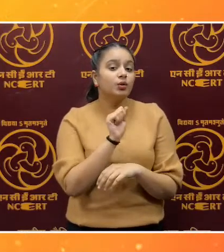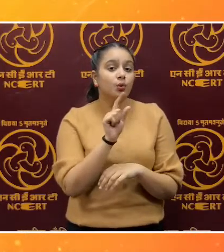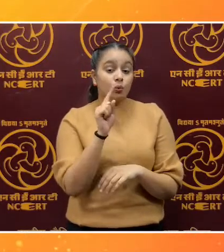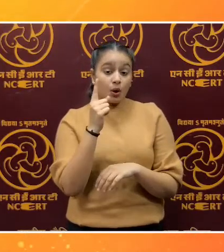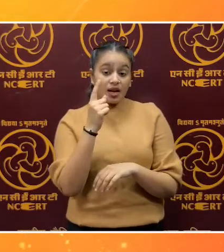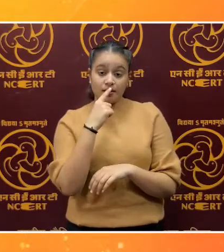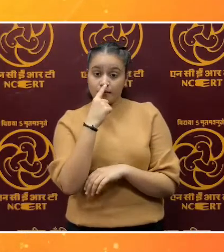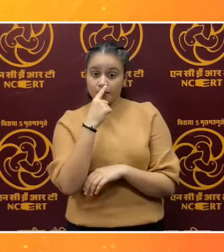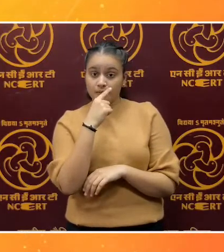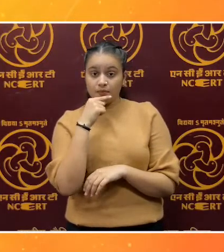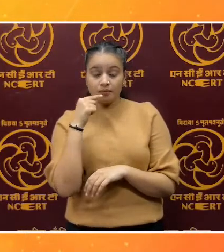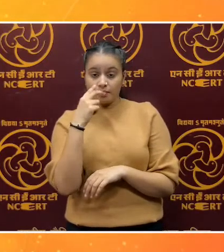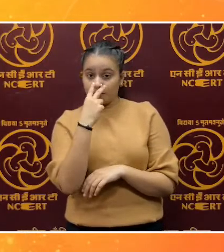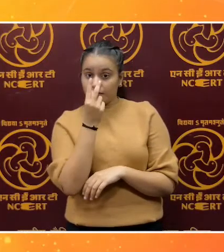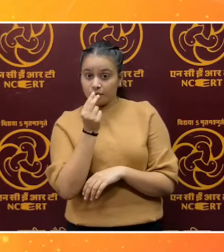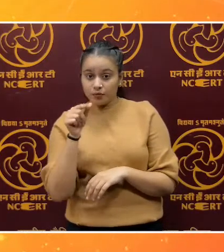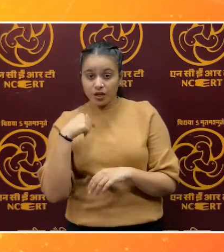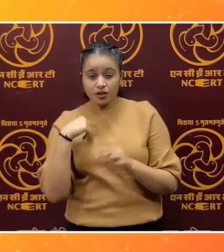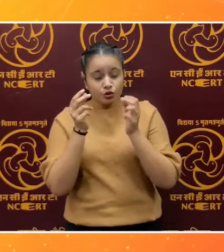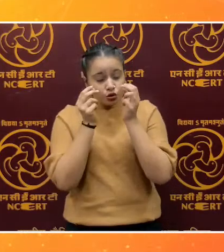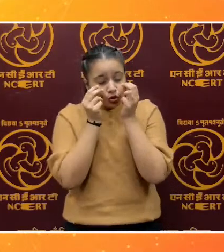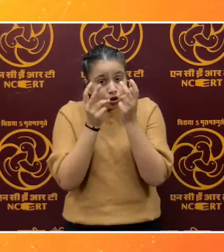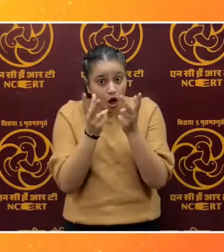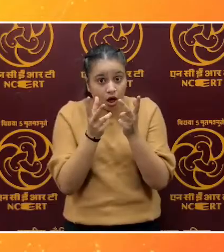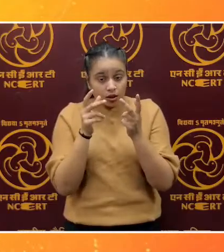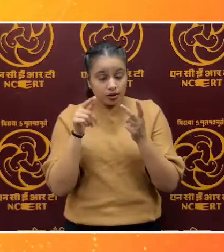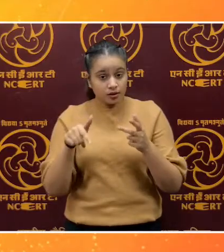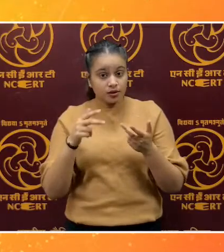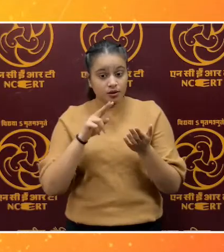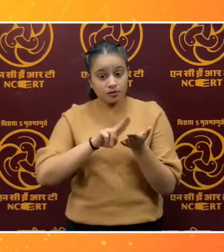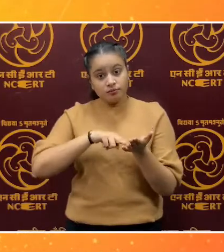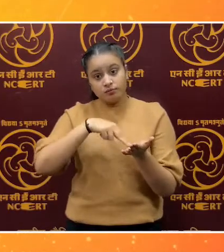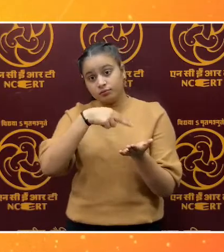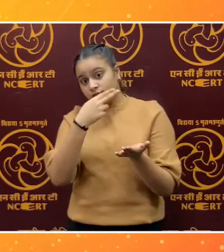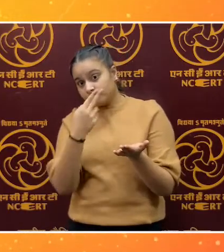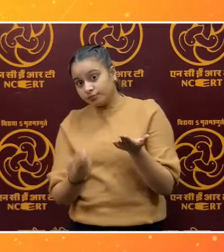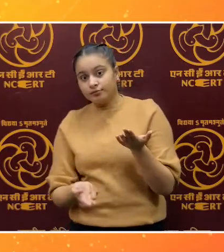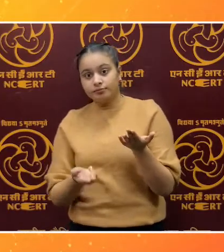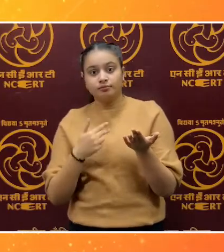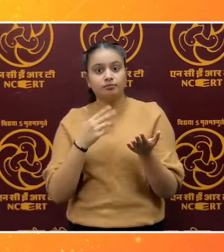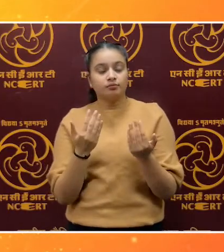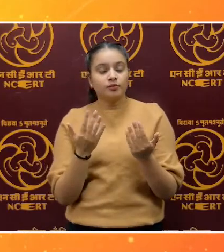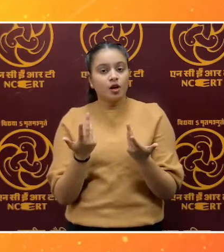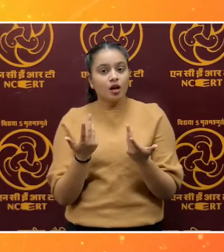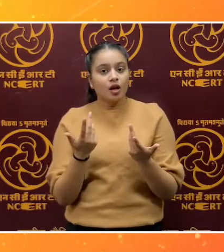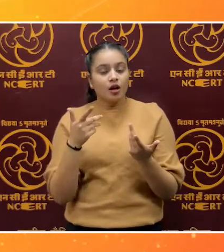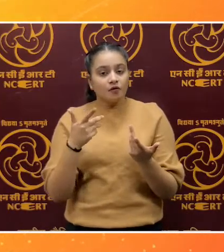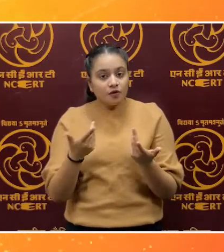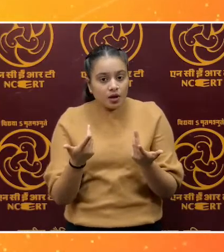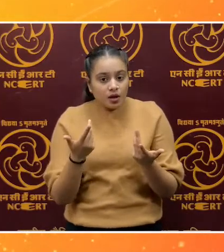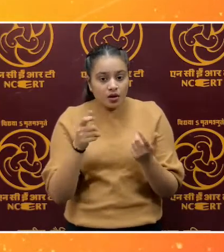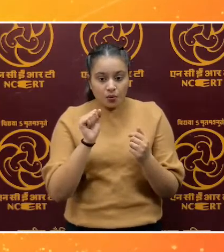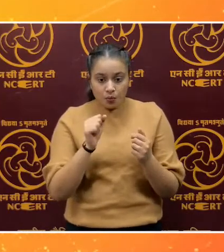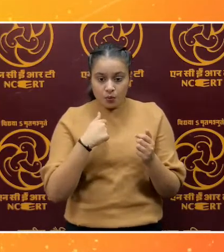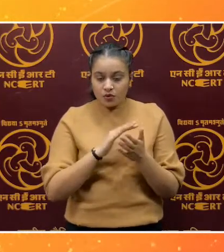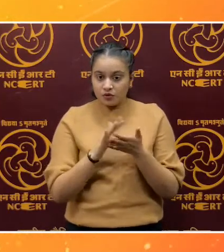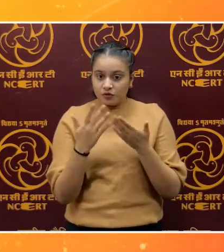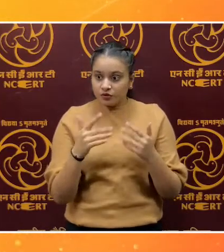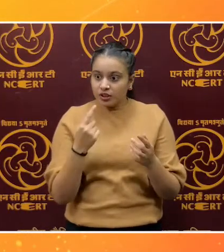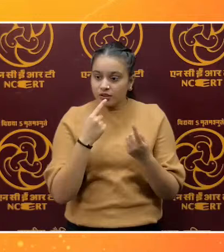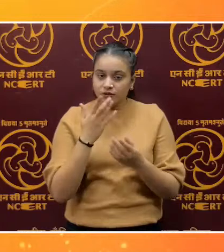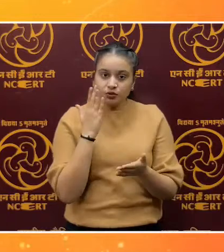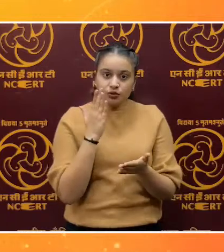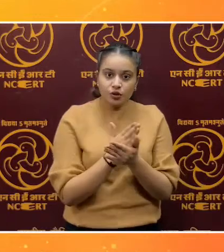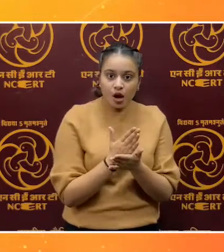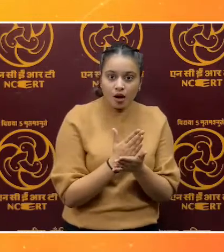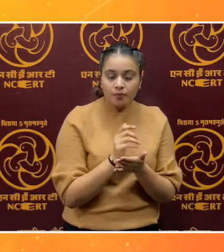bird had been so shocked that it fell to the ground. As soon as he finished talking,